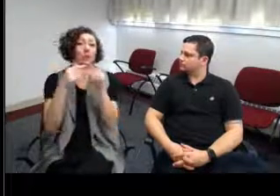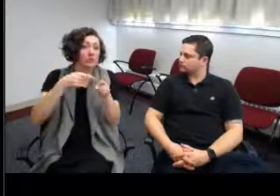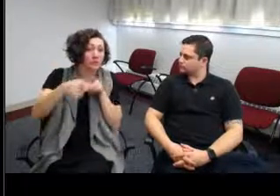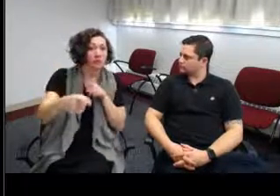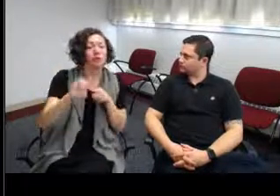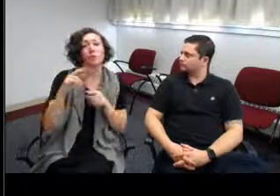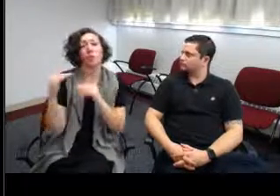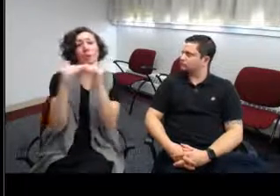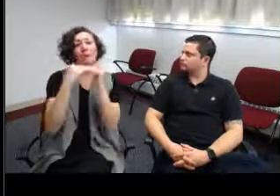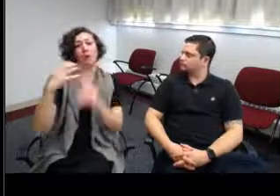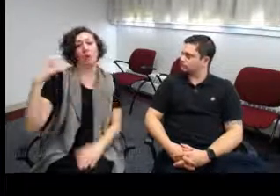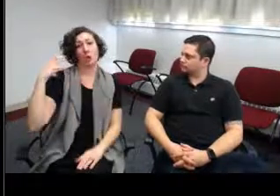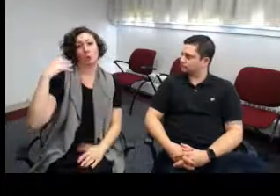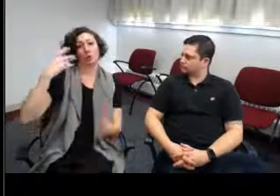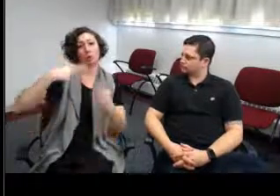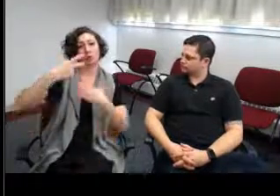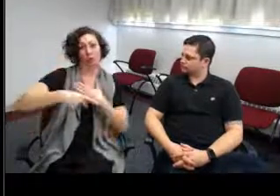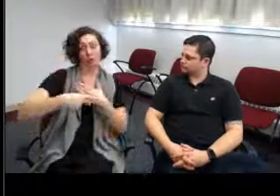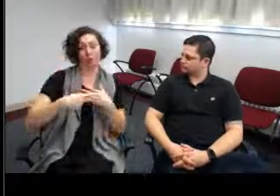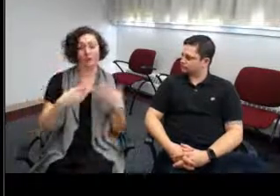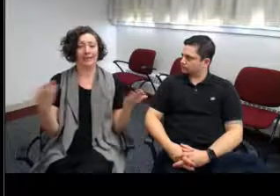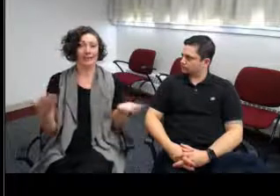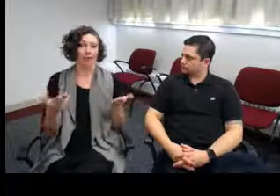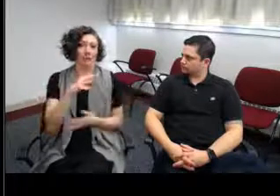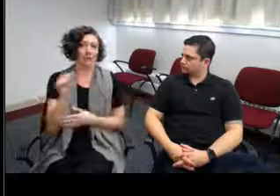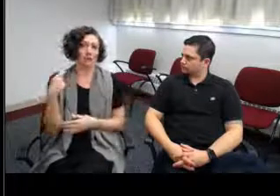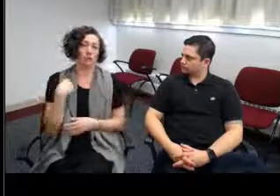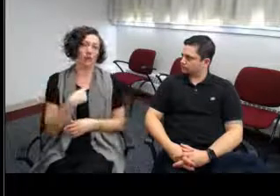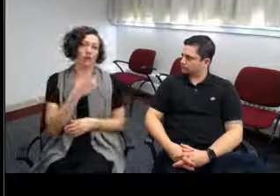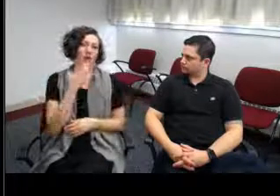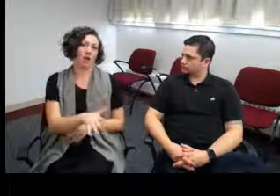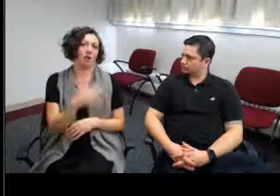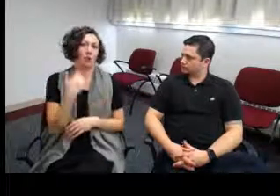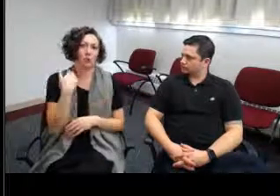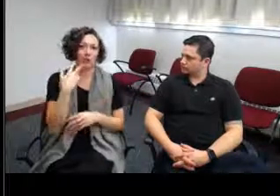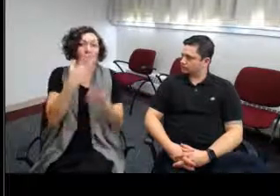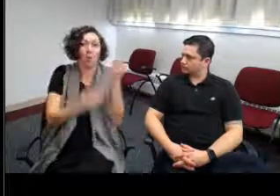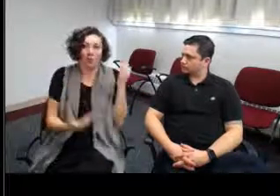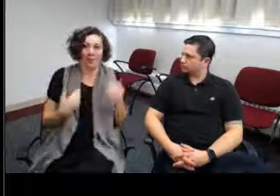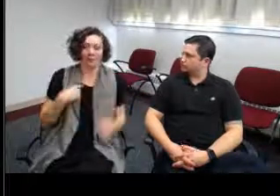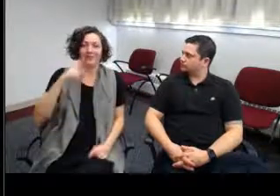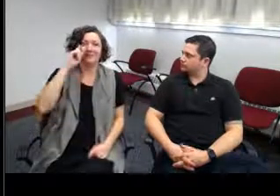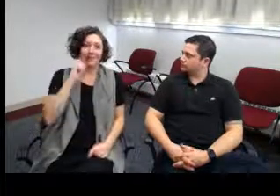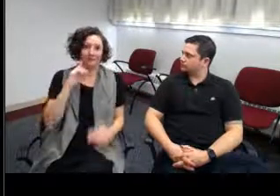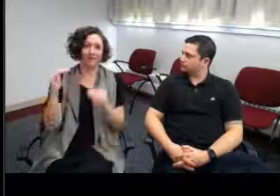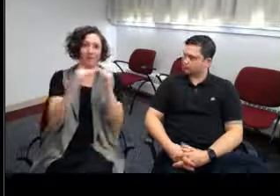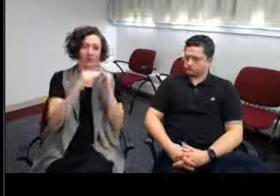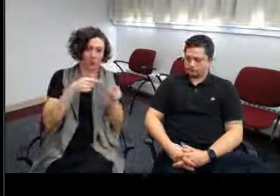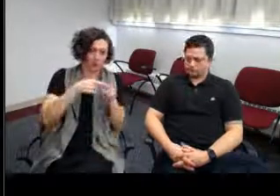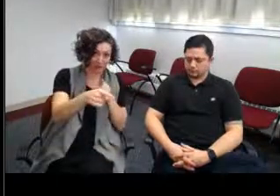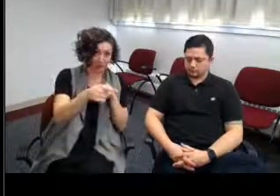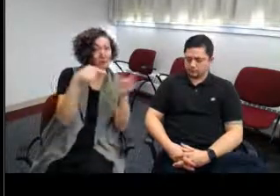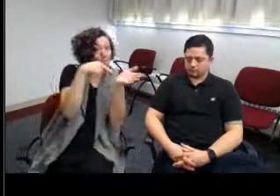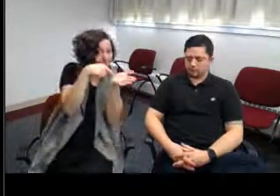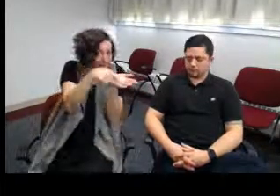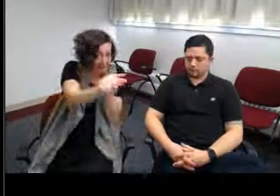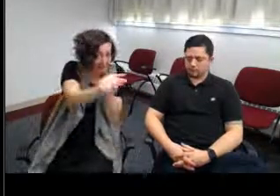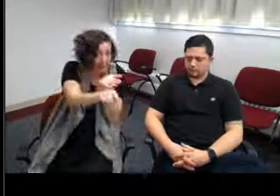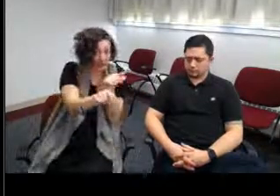leveraging those relationships, finding a peer specialist or a coaching program. Here in Massachusetts, we are very lucky to have